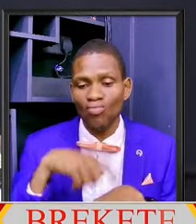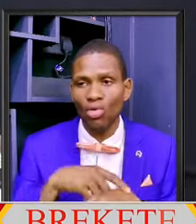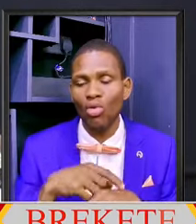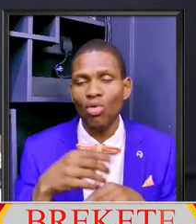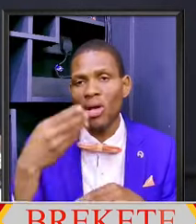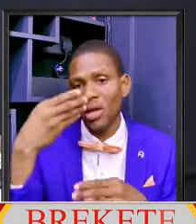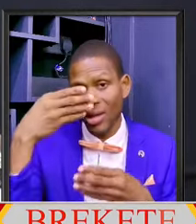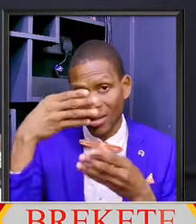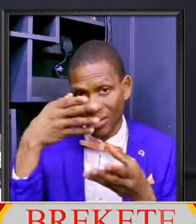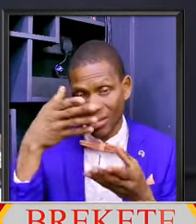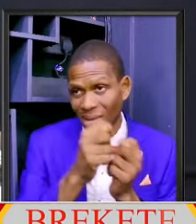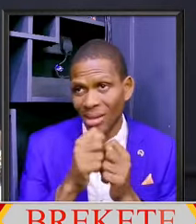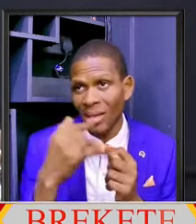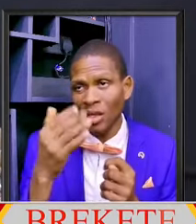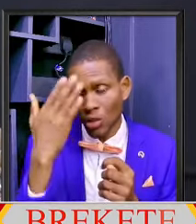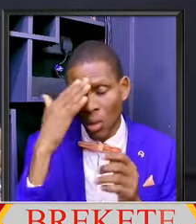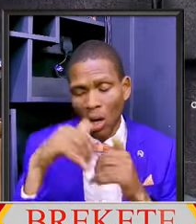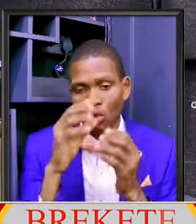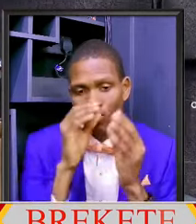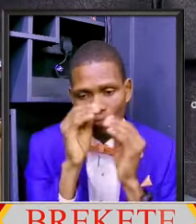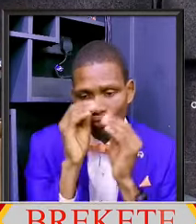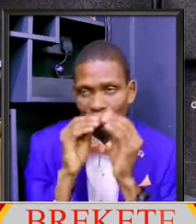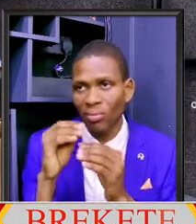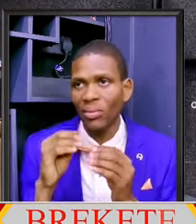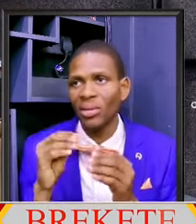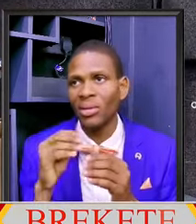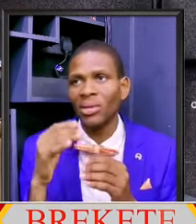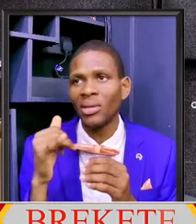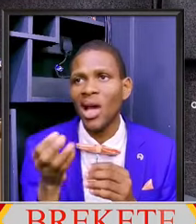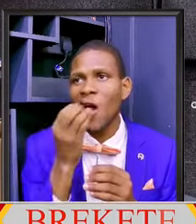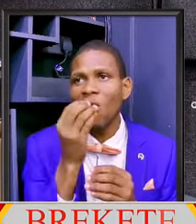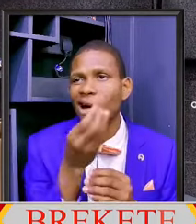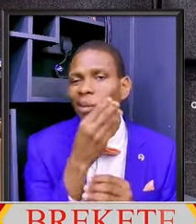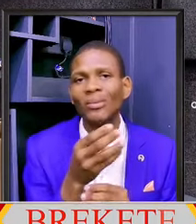inside, they know how to sort it. What do you go they see now?